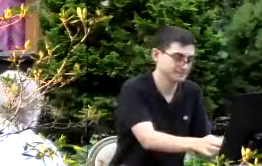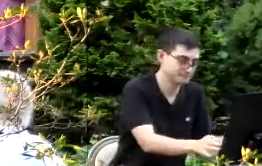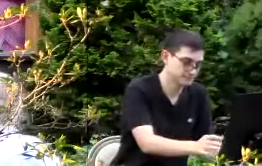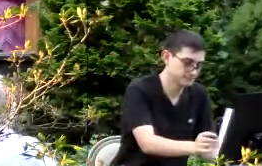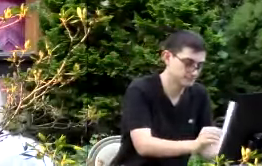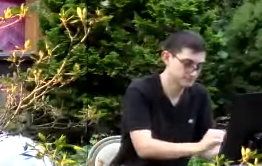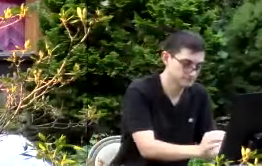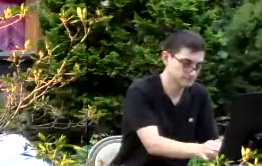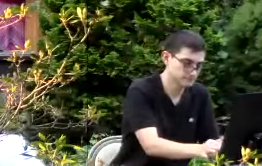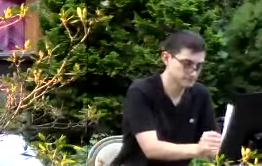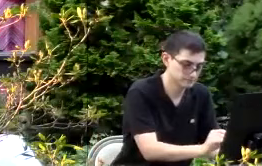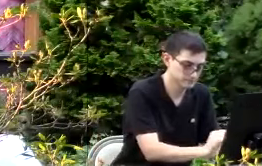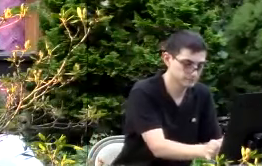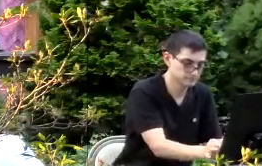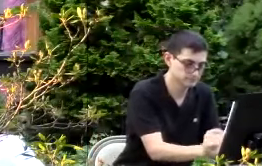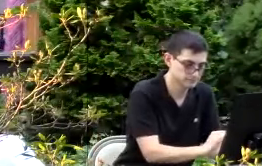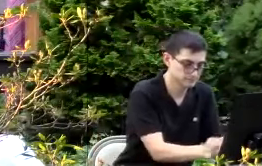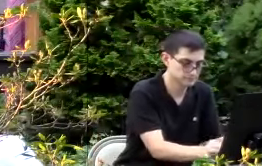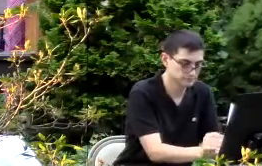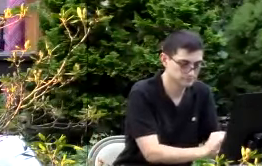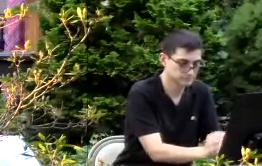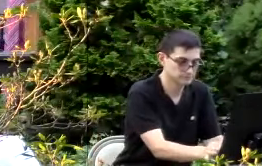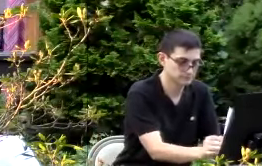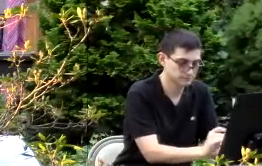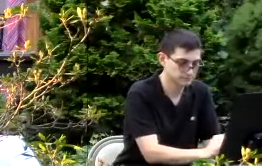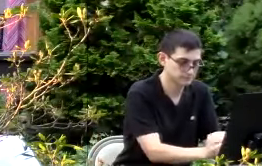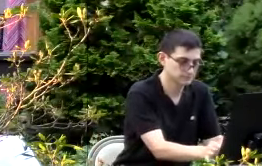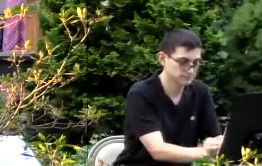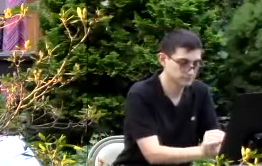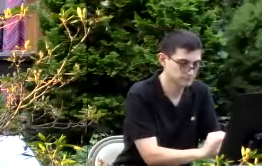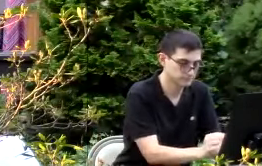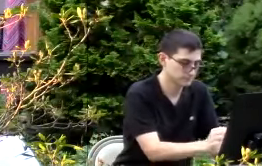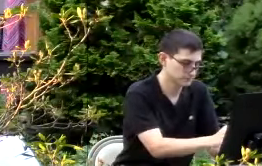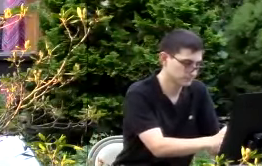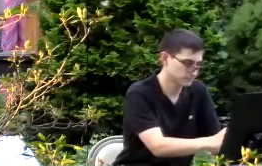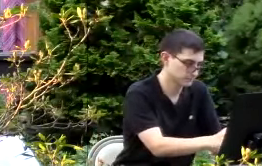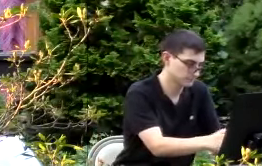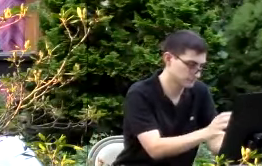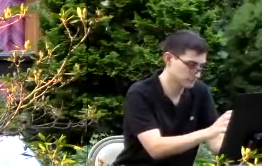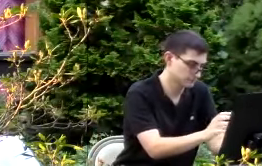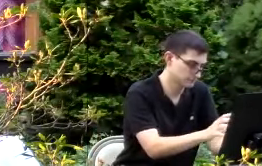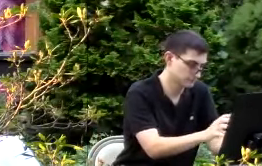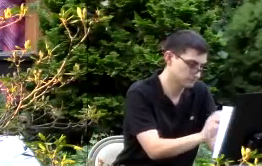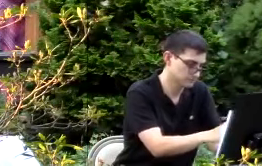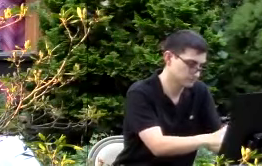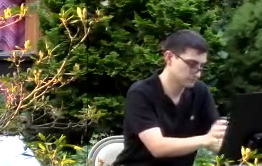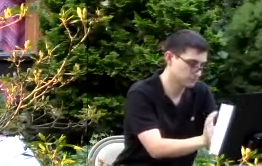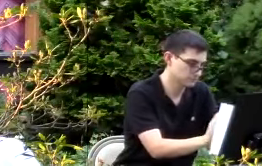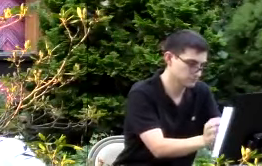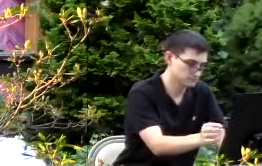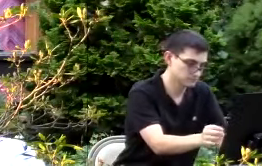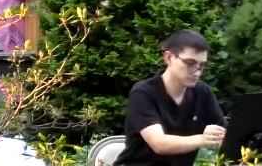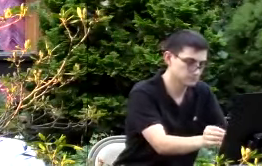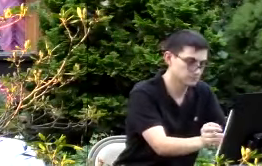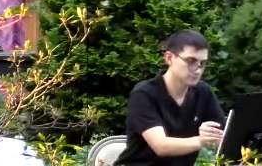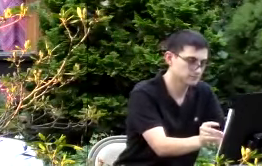it twice. I don't usually repeat things in services. But if you're looking for an opportunity to get your Shabbat groove on, this is that moment. Right, so join